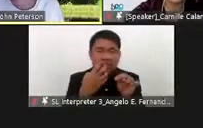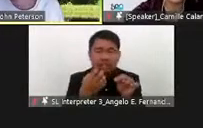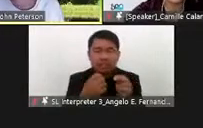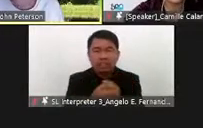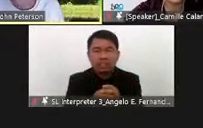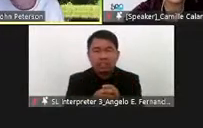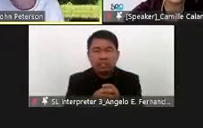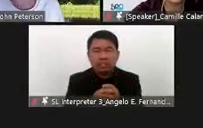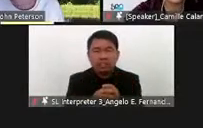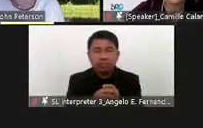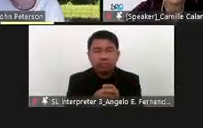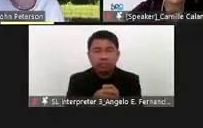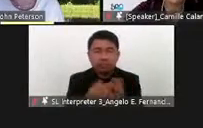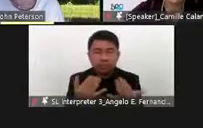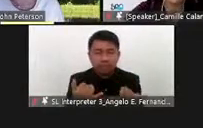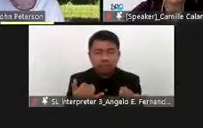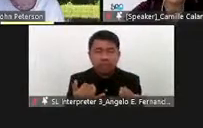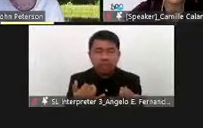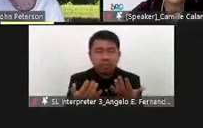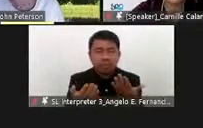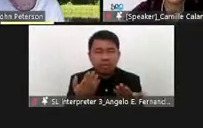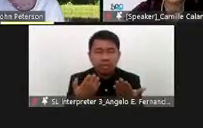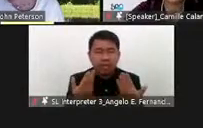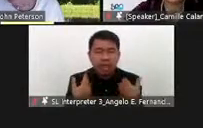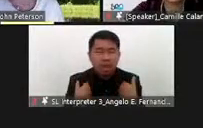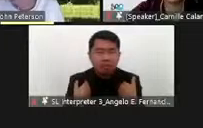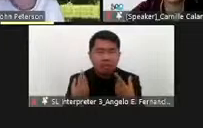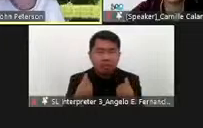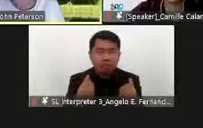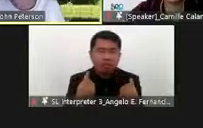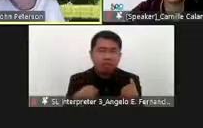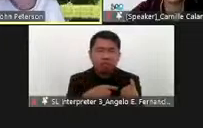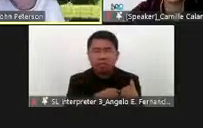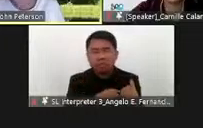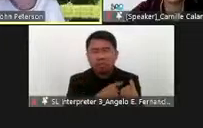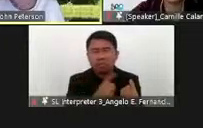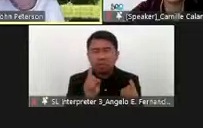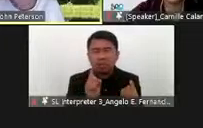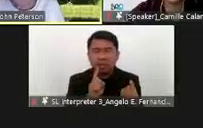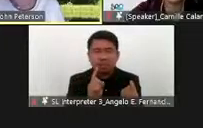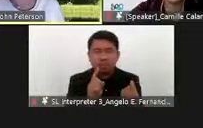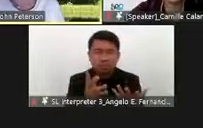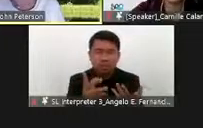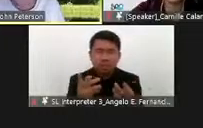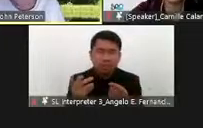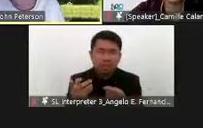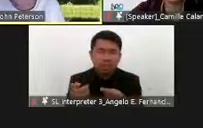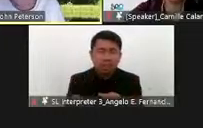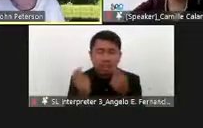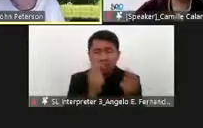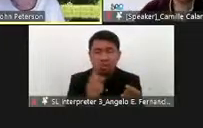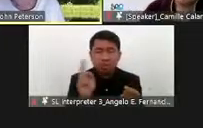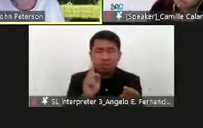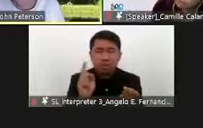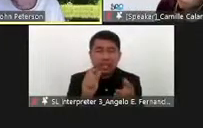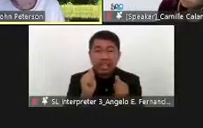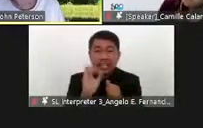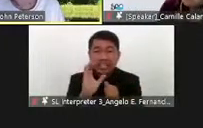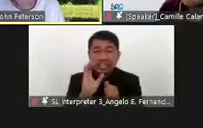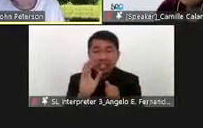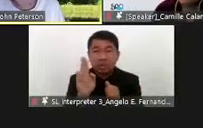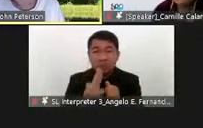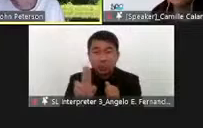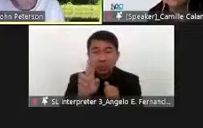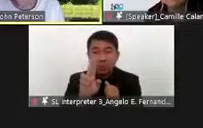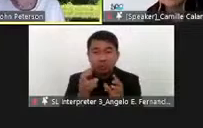Moving out during those periods may be the most adaptive thing to do. Moving into air conditioning means another load on